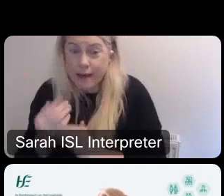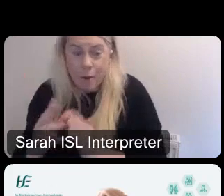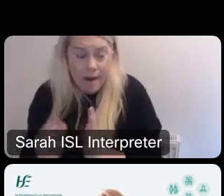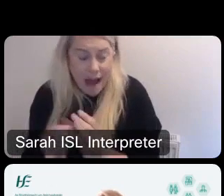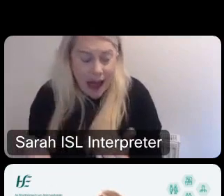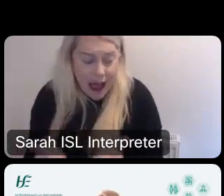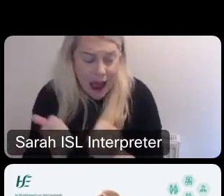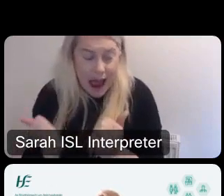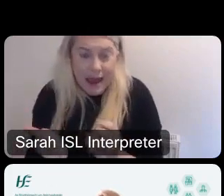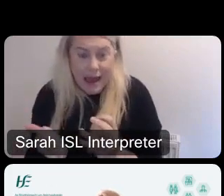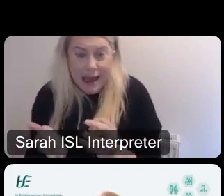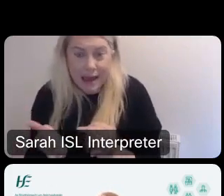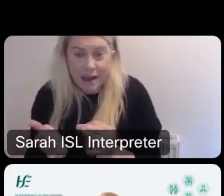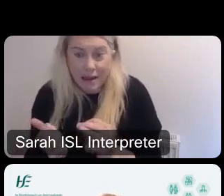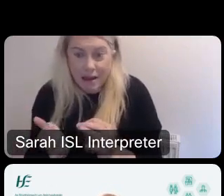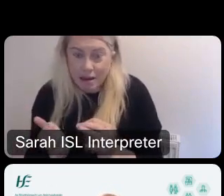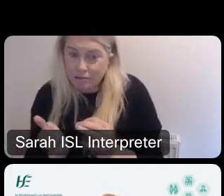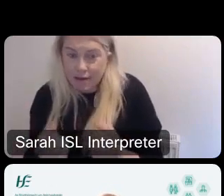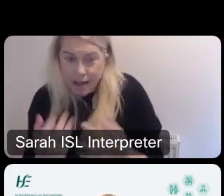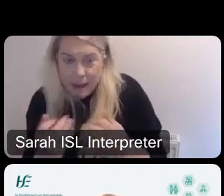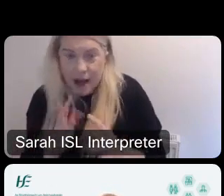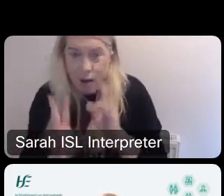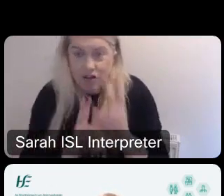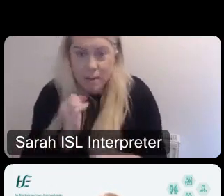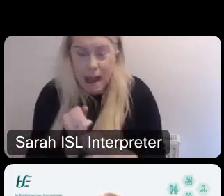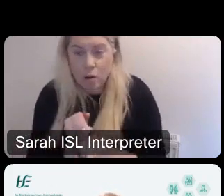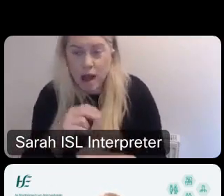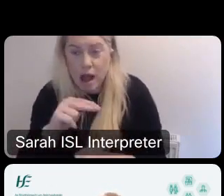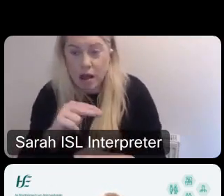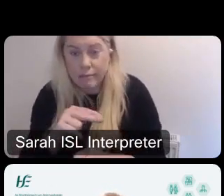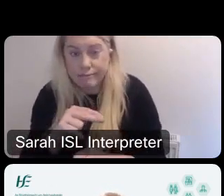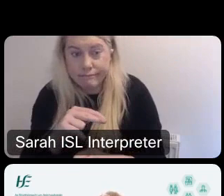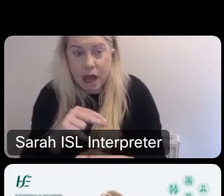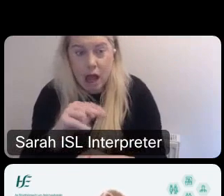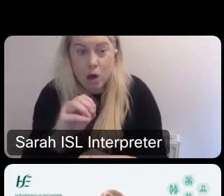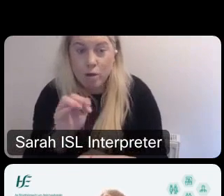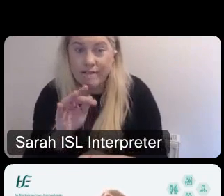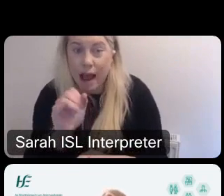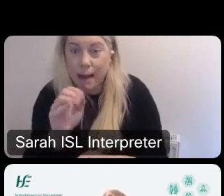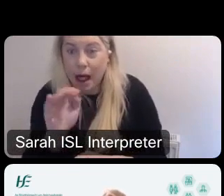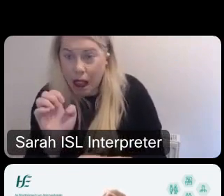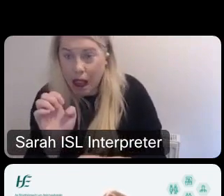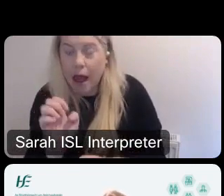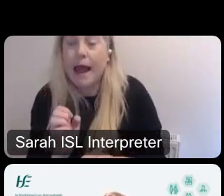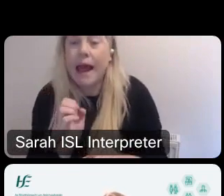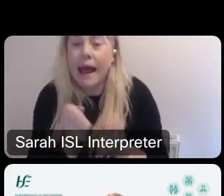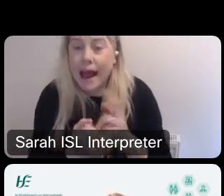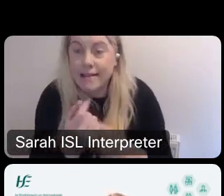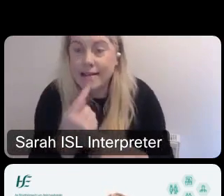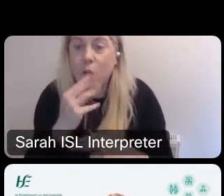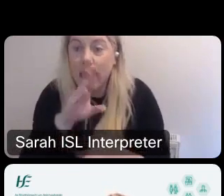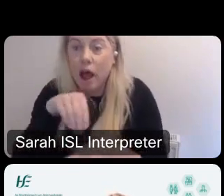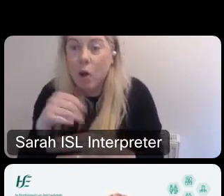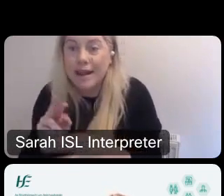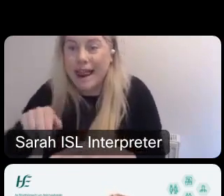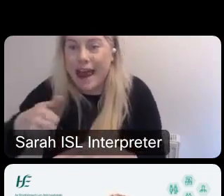relation to the notifiable incidents, please do forward them to us and we will have them considered as part of that next webinar. Thank you.